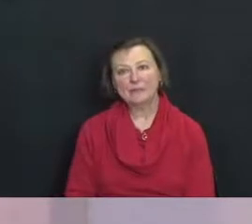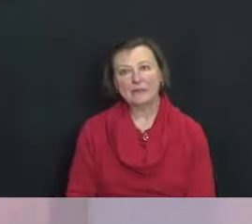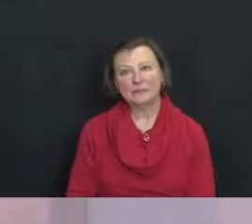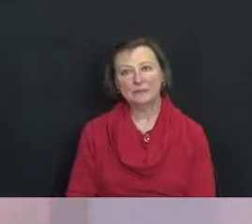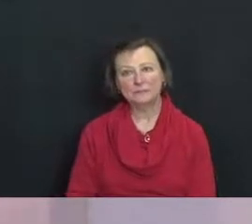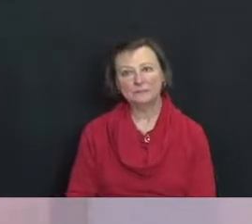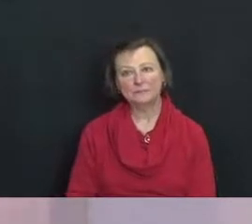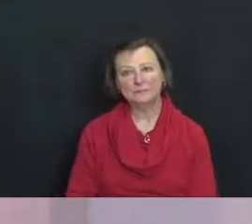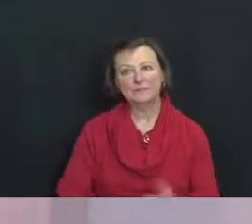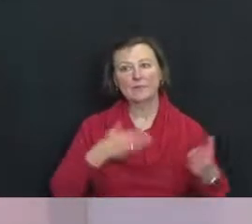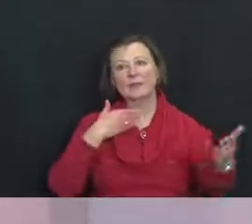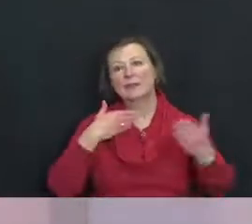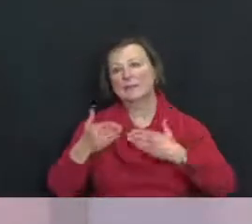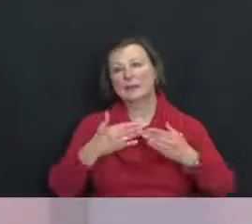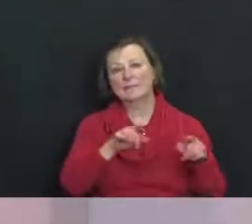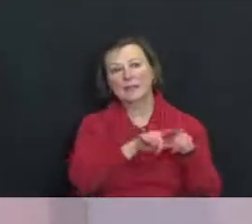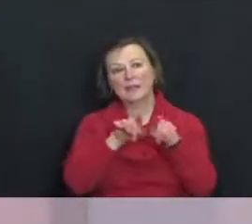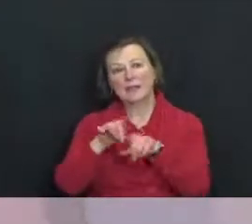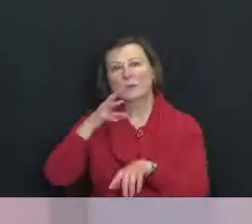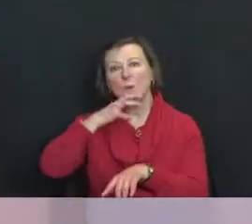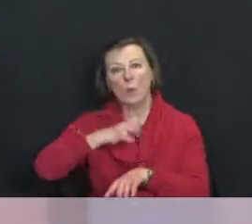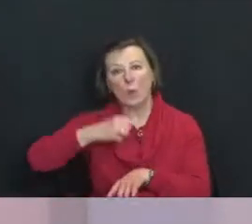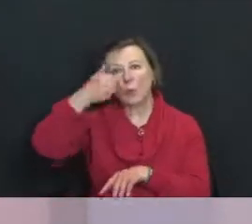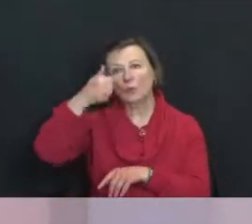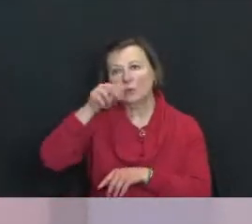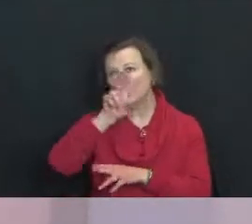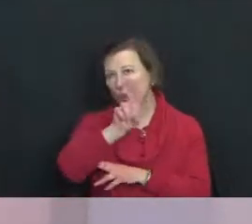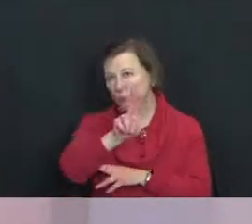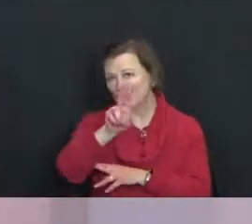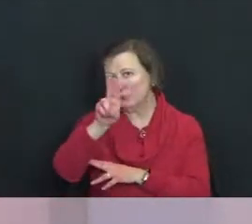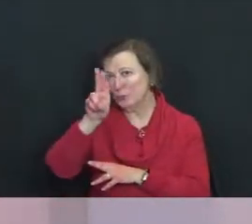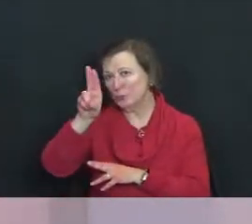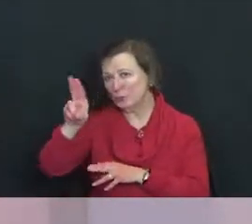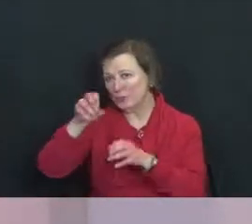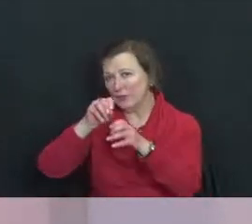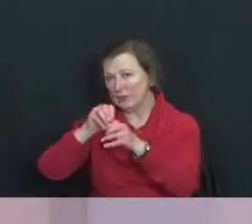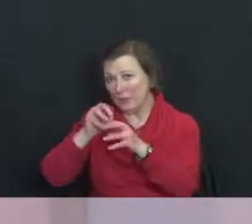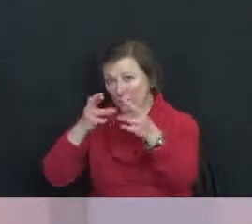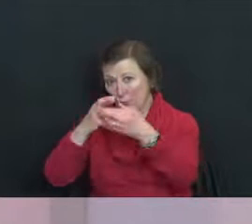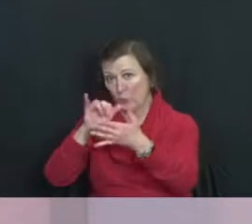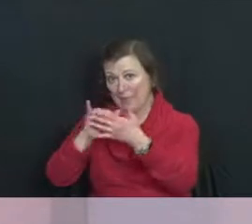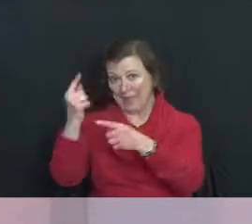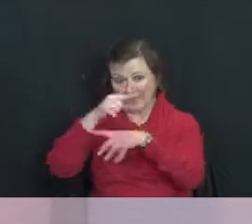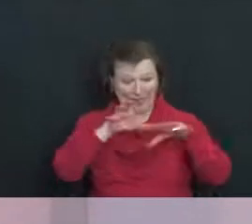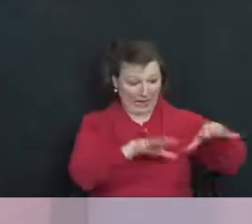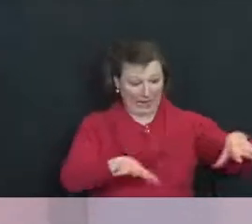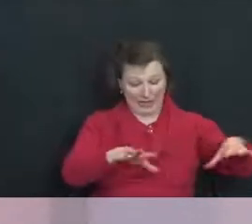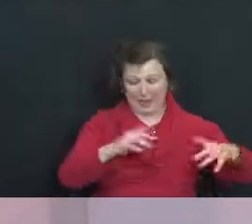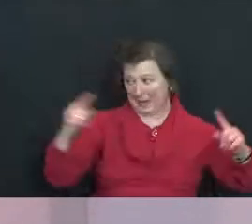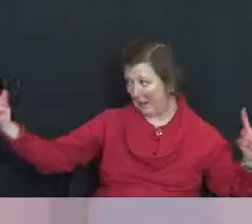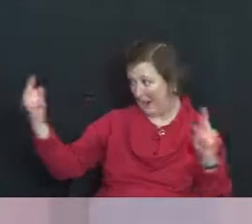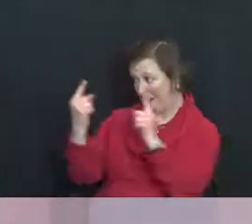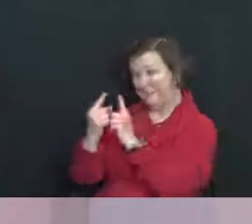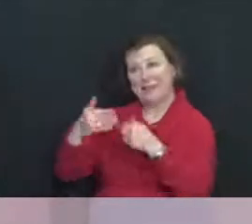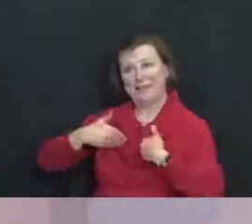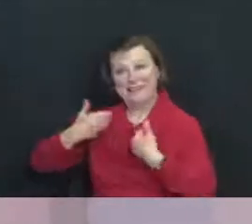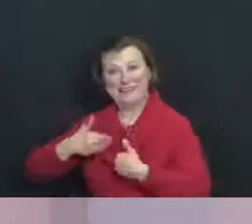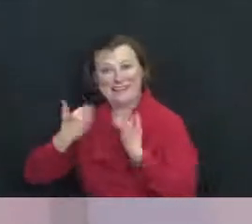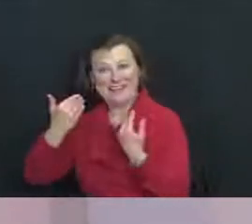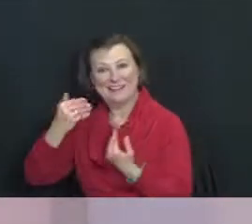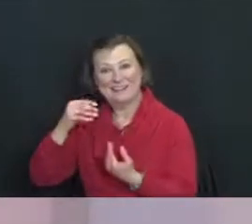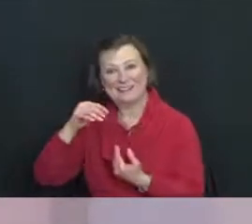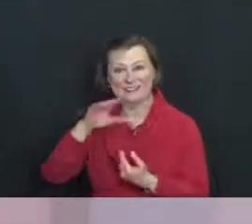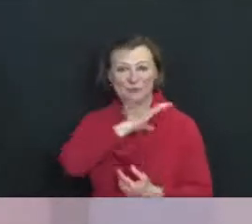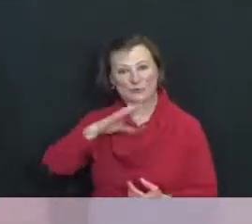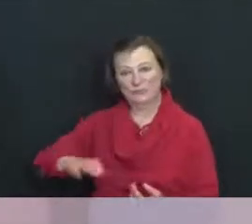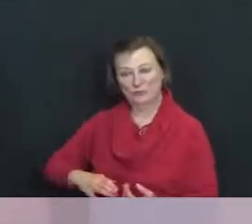And even as the older Unitarian Universalists in the room that afternoon met these young